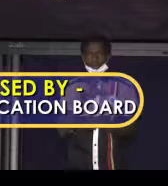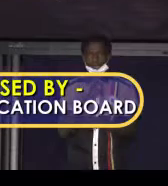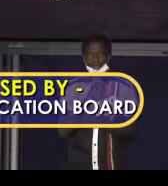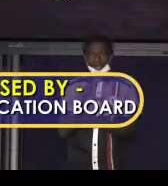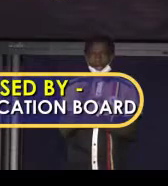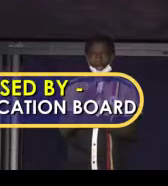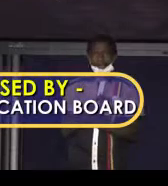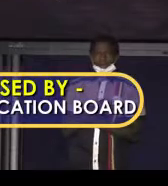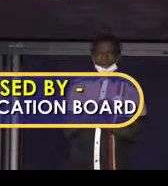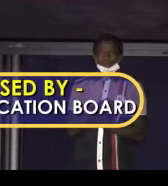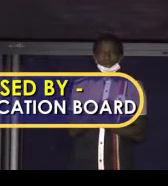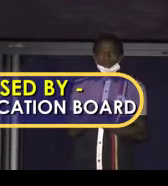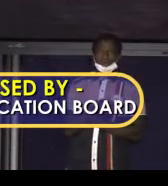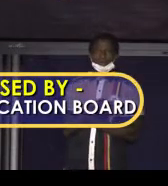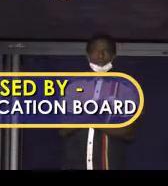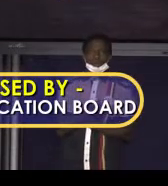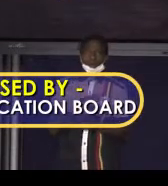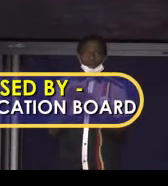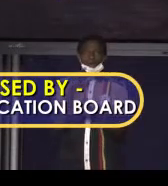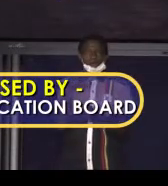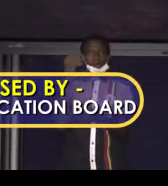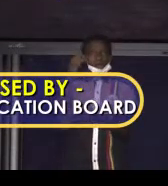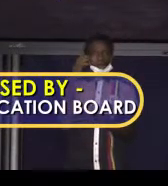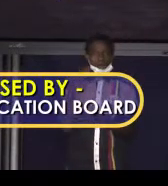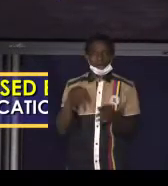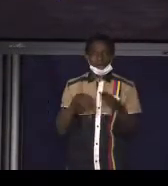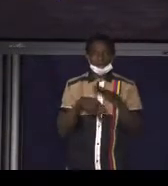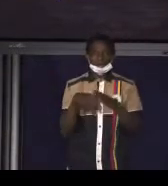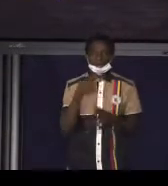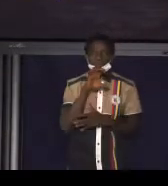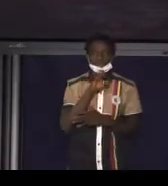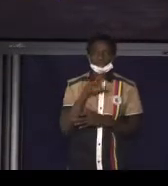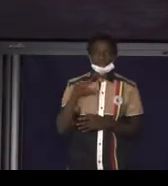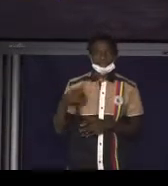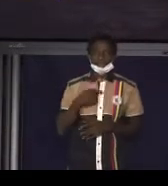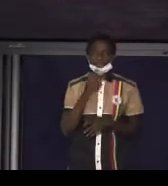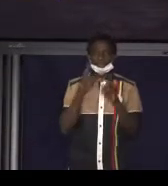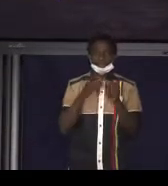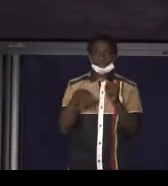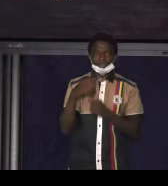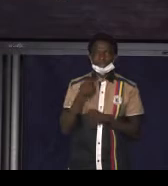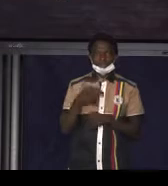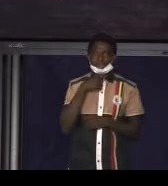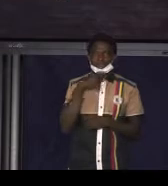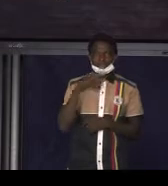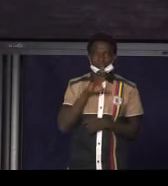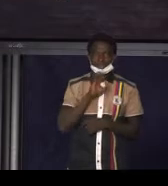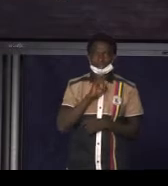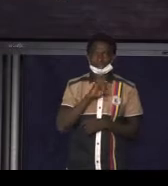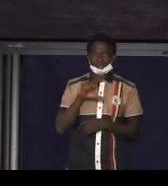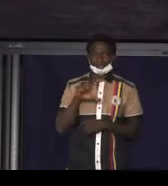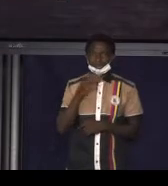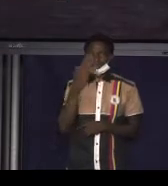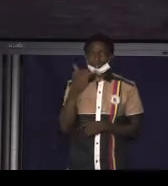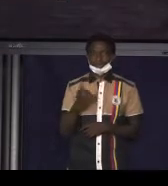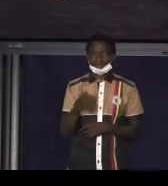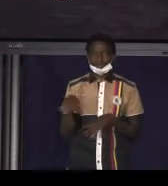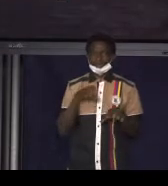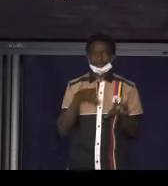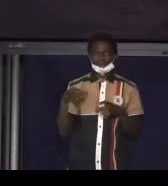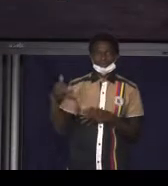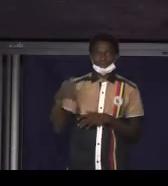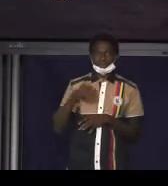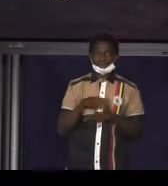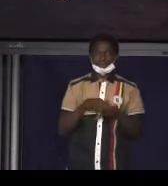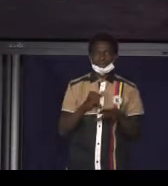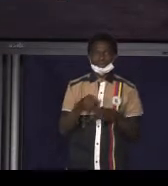called primary cell. They are also called what? When you hear primary cell, it's still talking about dry cell. Why?